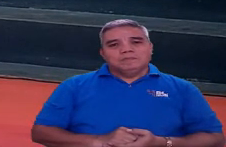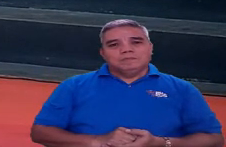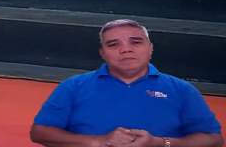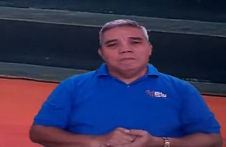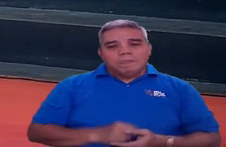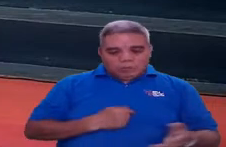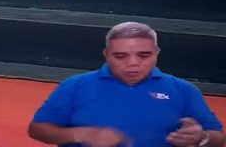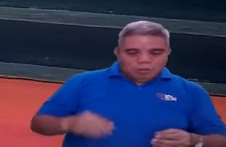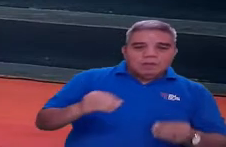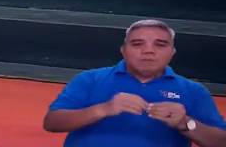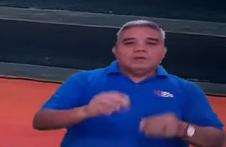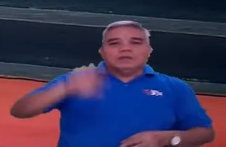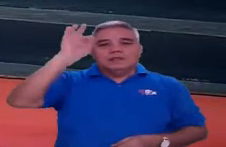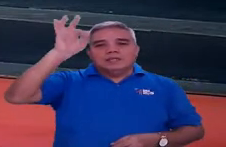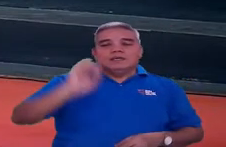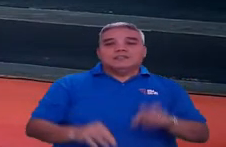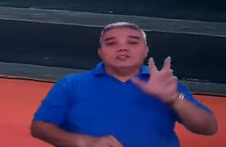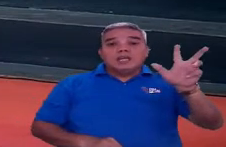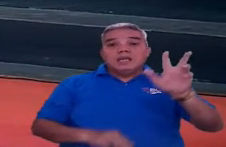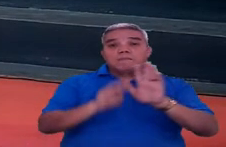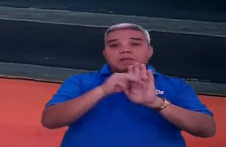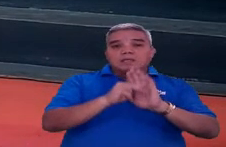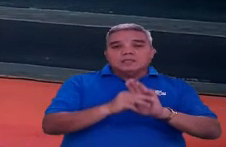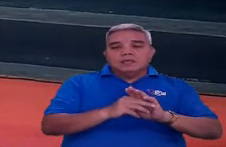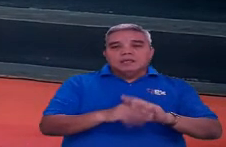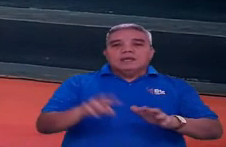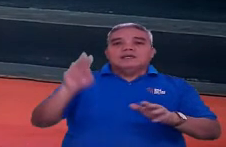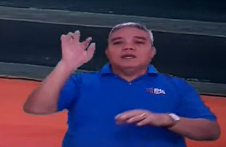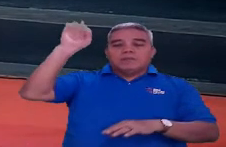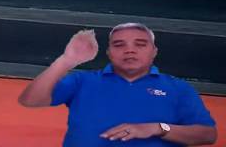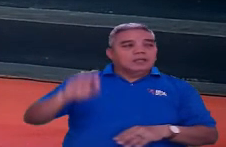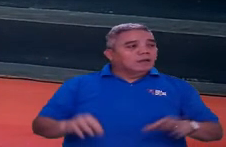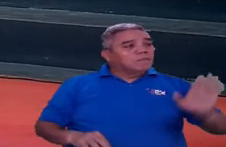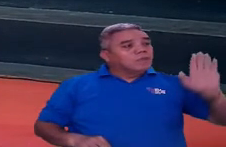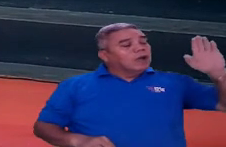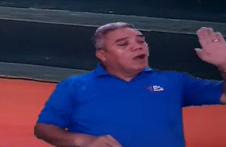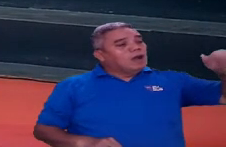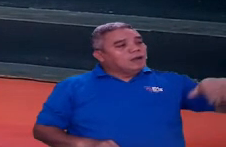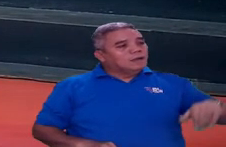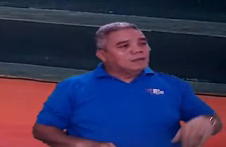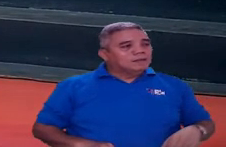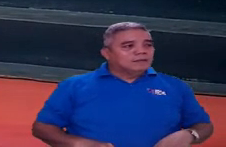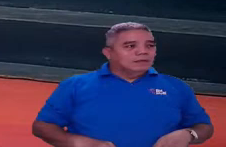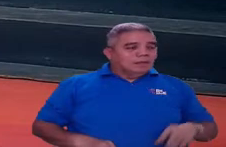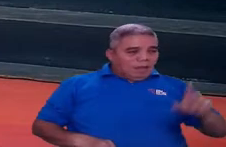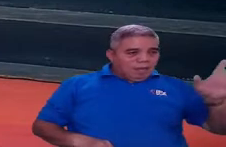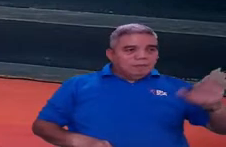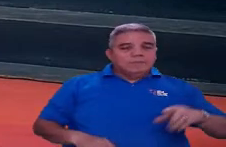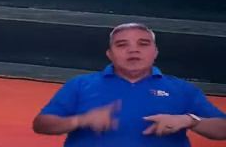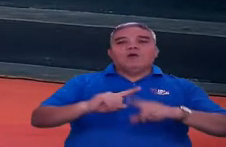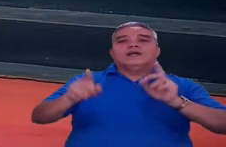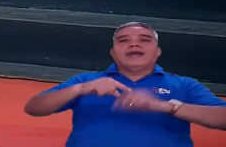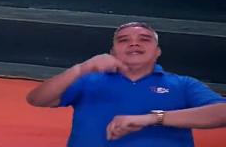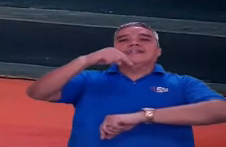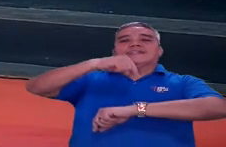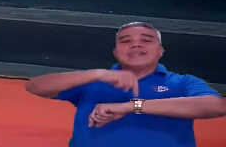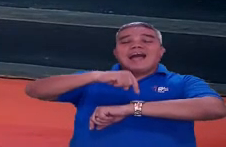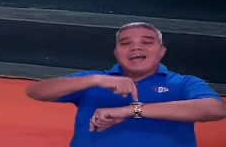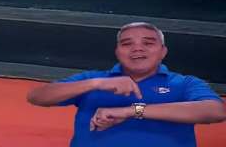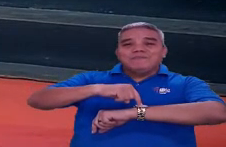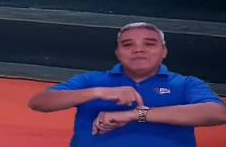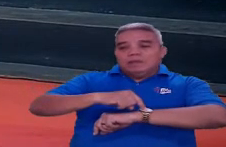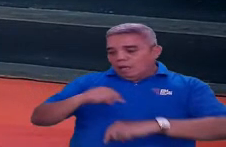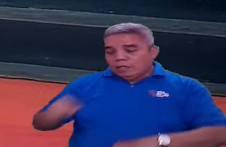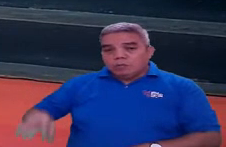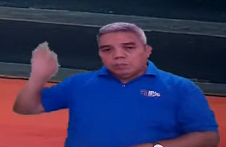Sumubra ako ng 30, ng 3 minutes. Ang pastor mismo sabi niya, Papa, time! Can you imagine?